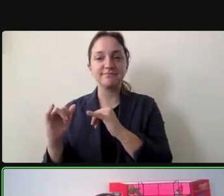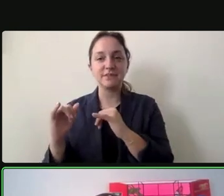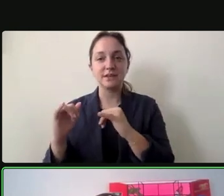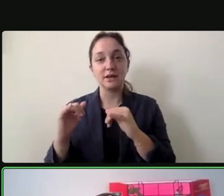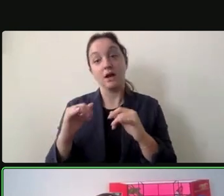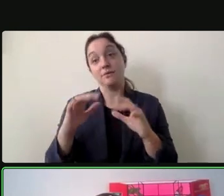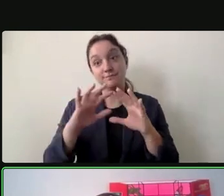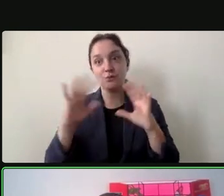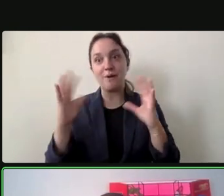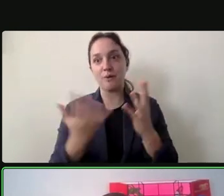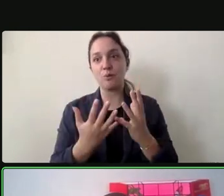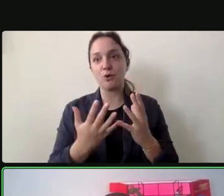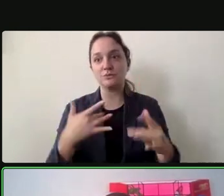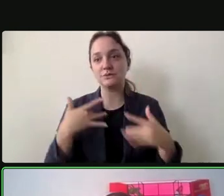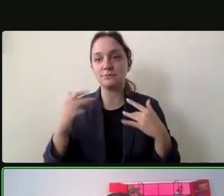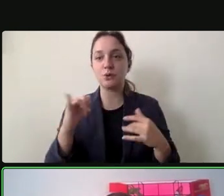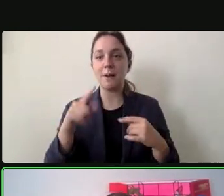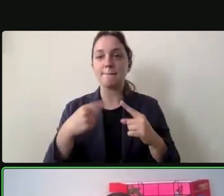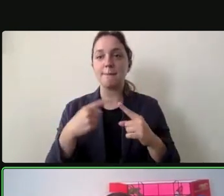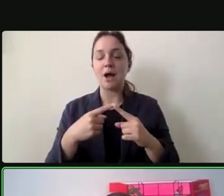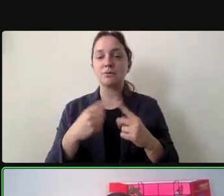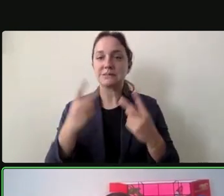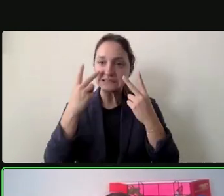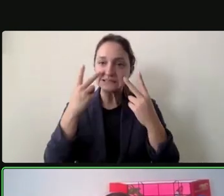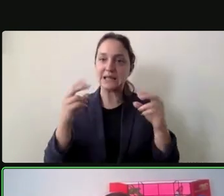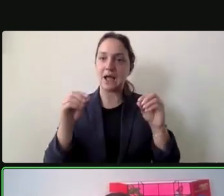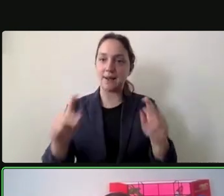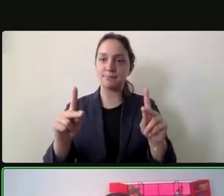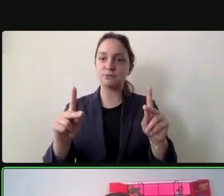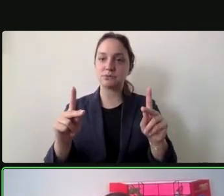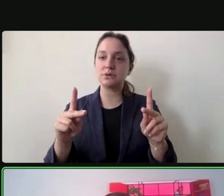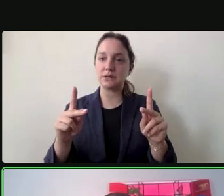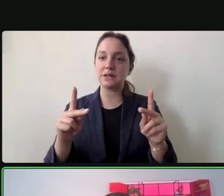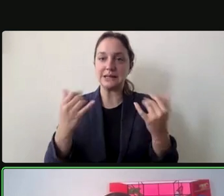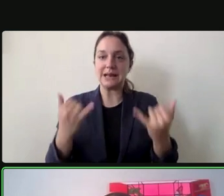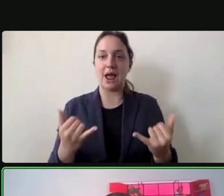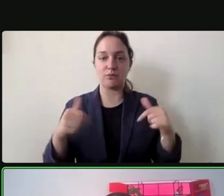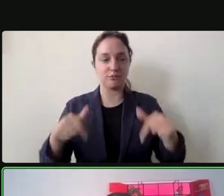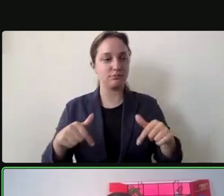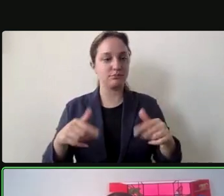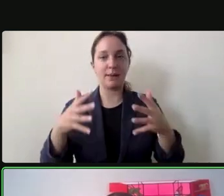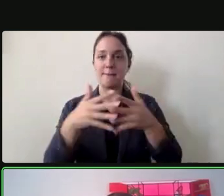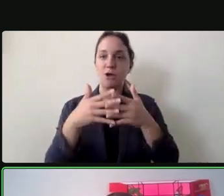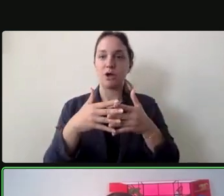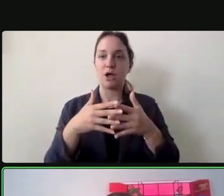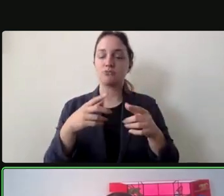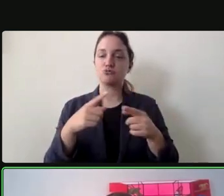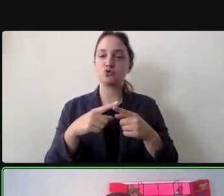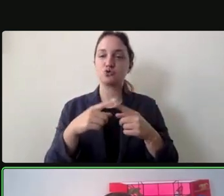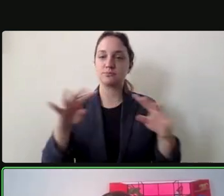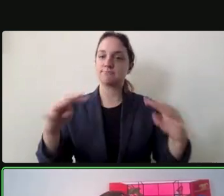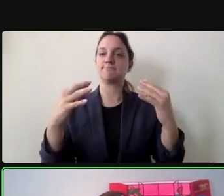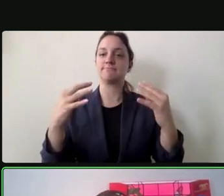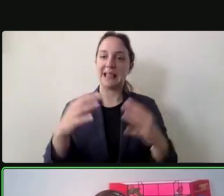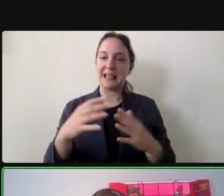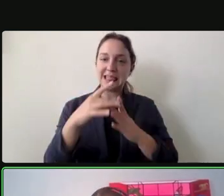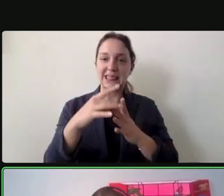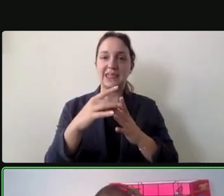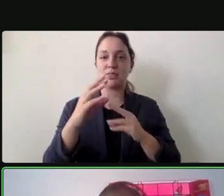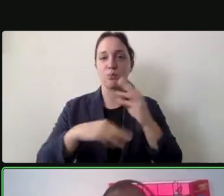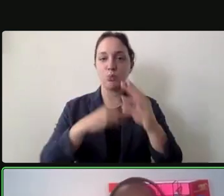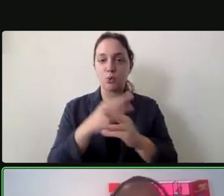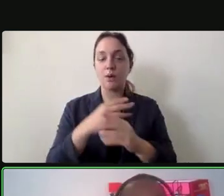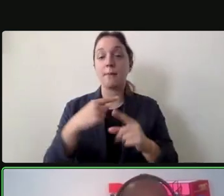world are, around the opportunity that we have as Americans to really lead the world and lead this